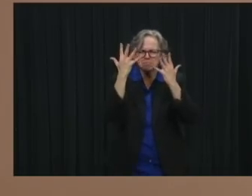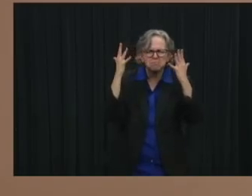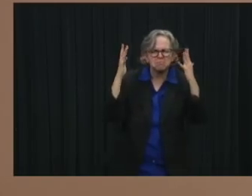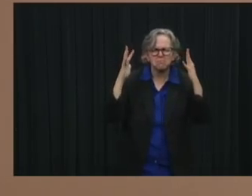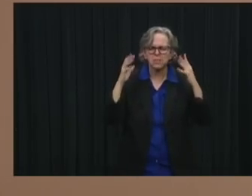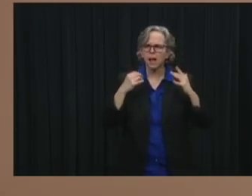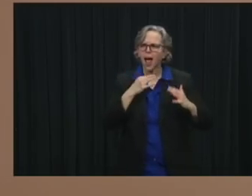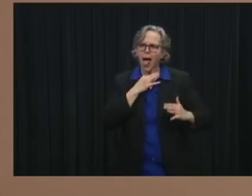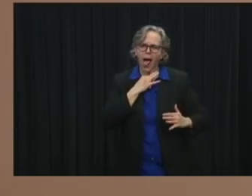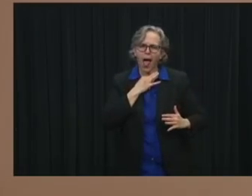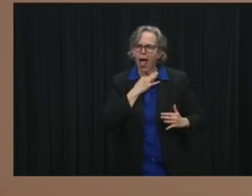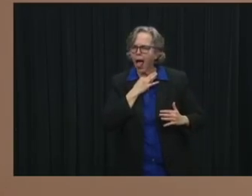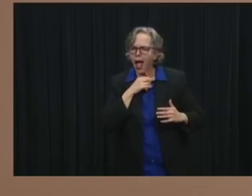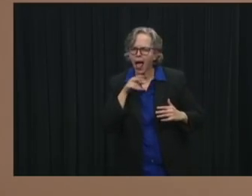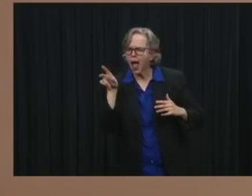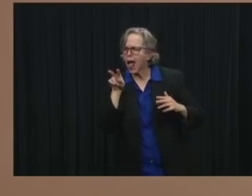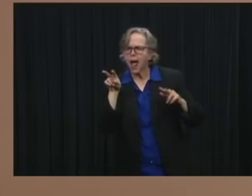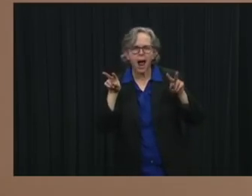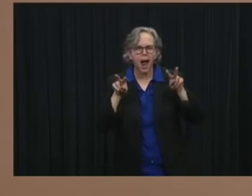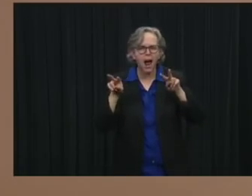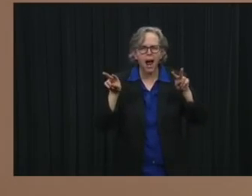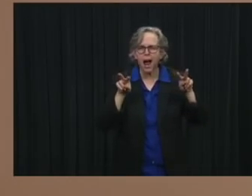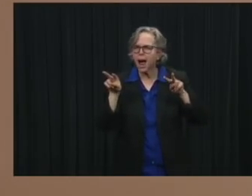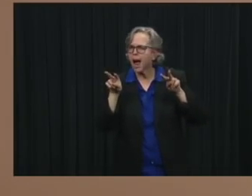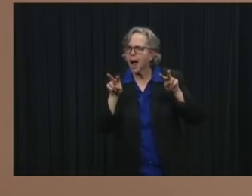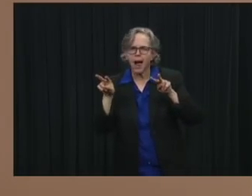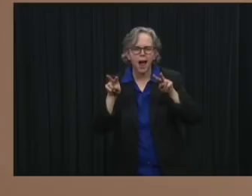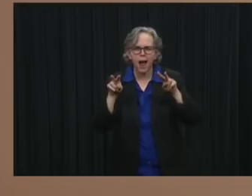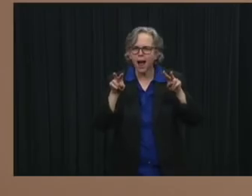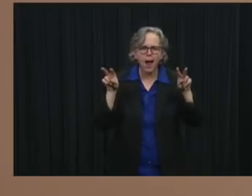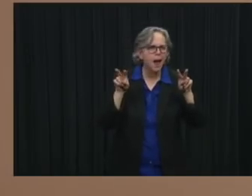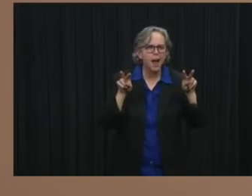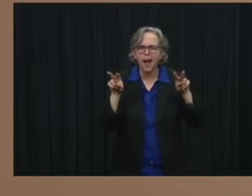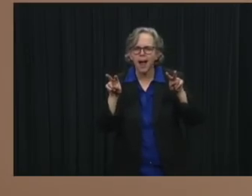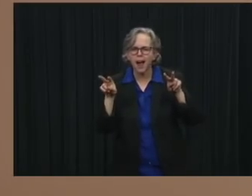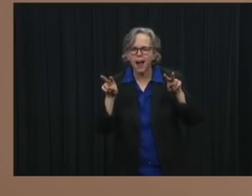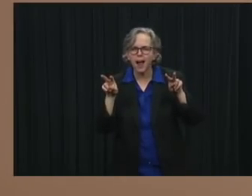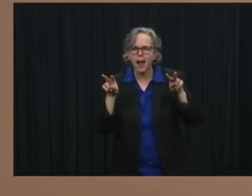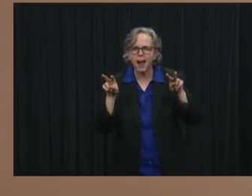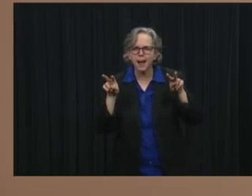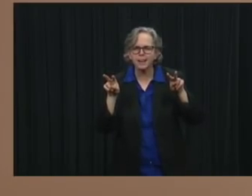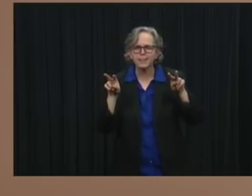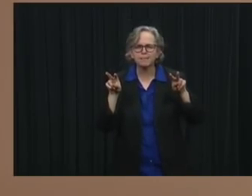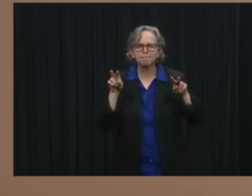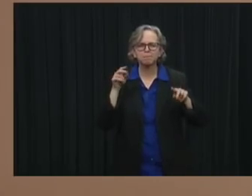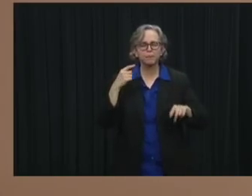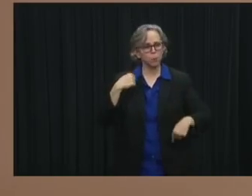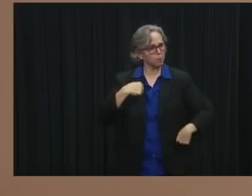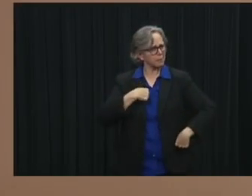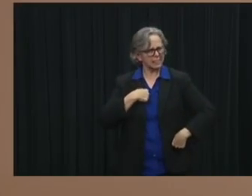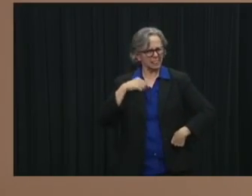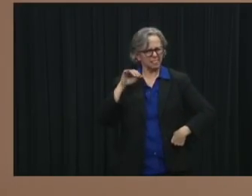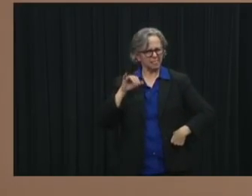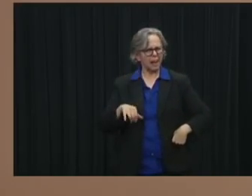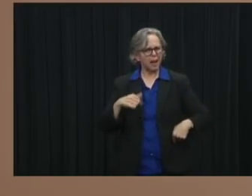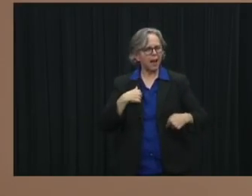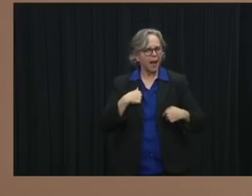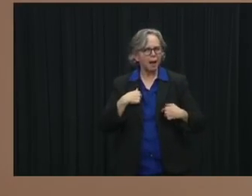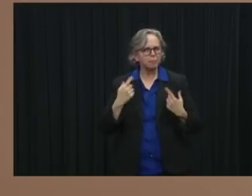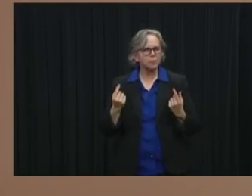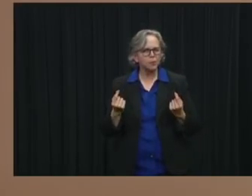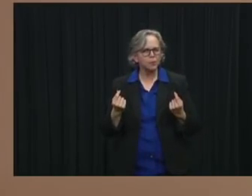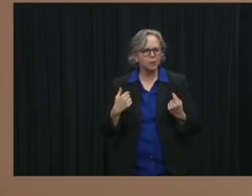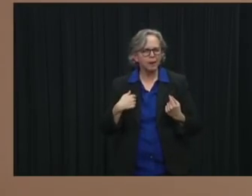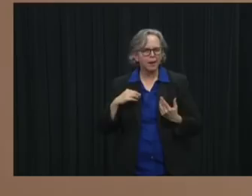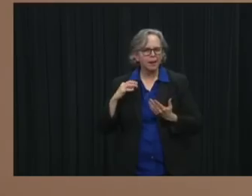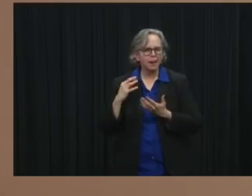day, right in the middle of the hard thing is the gem of the innovation that's going to become the next great thing we do. And I